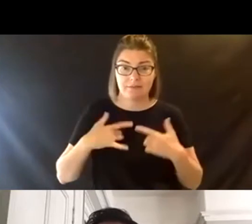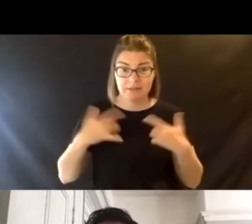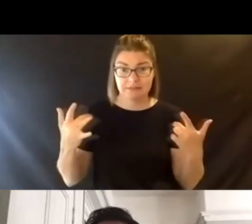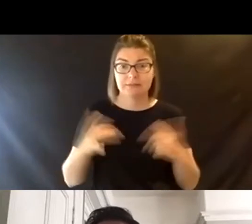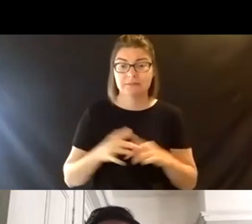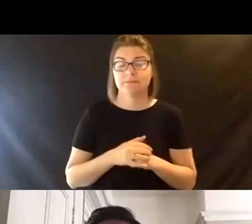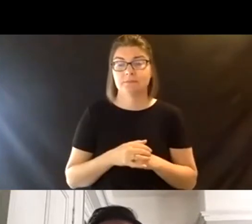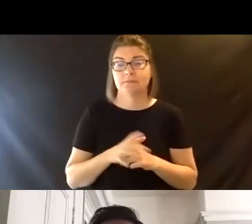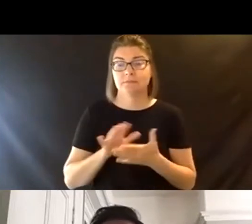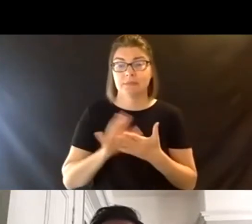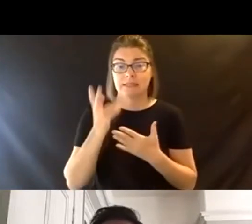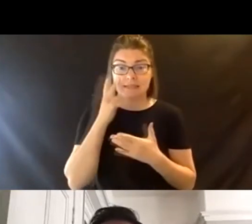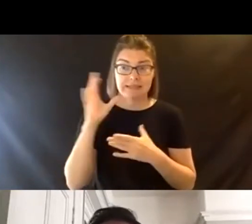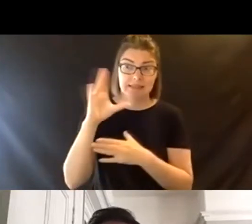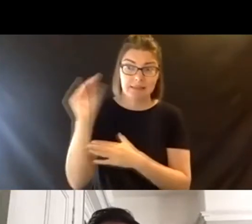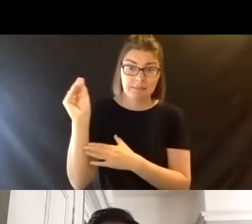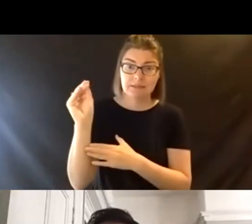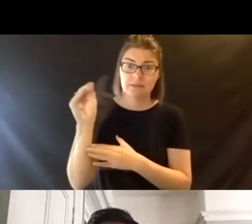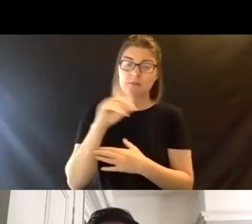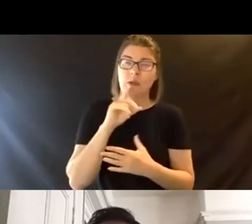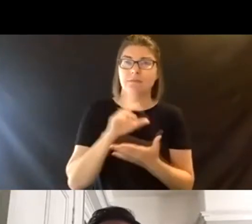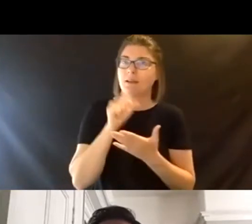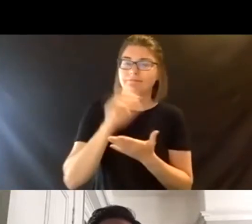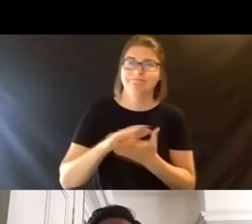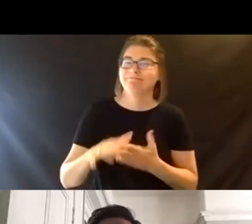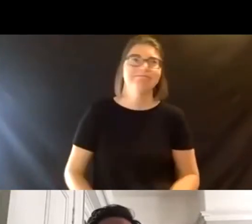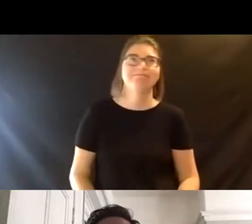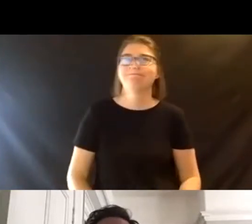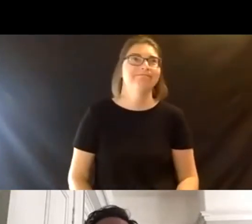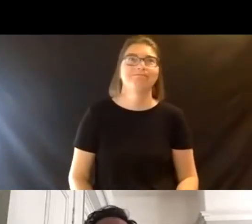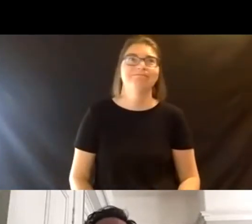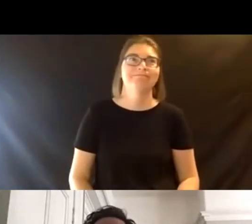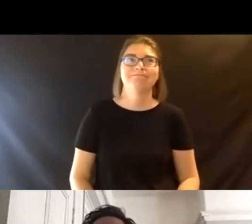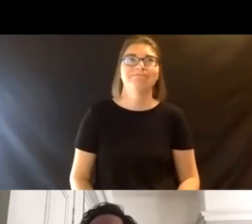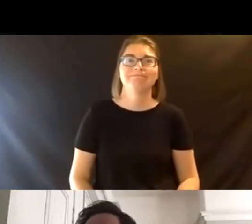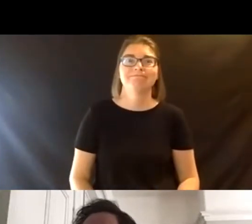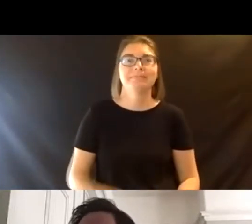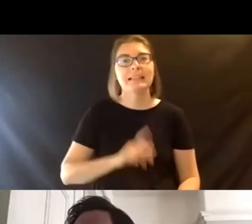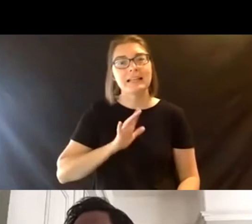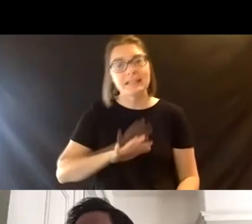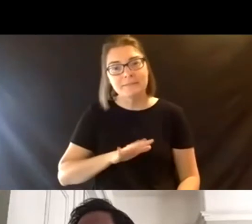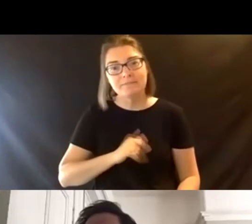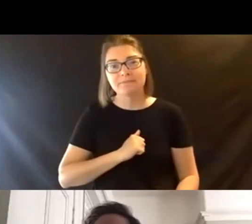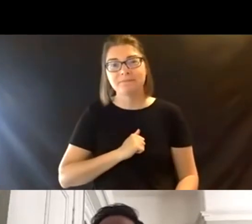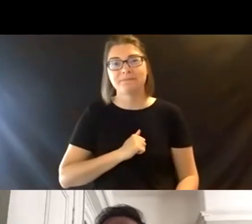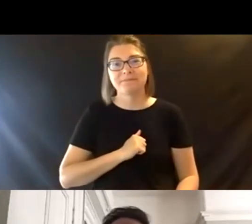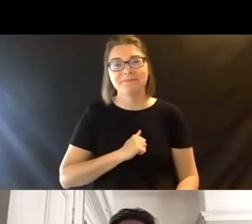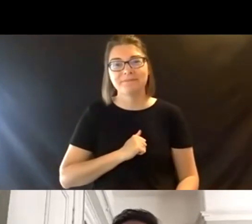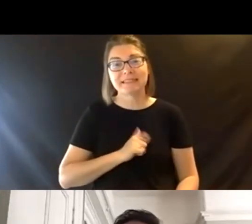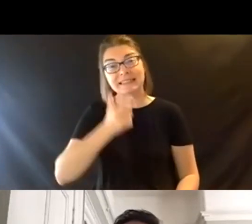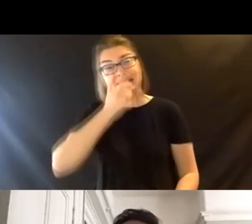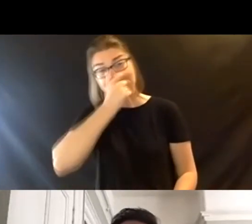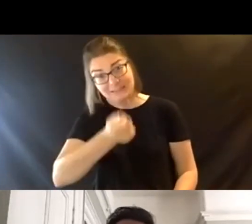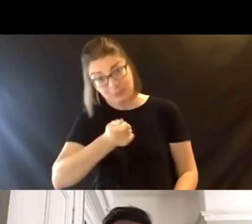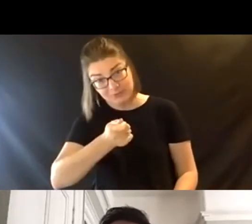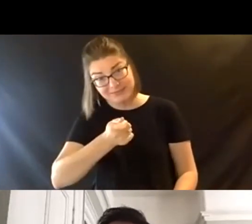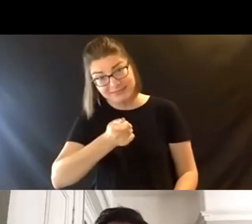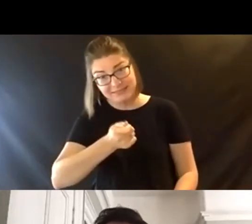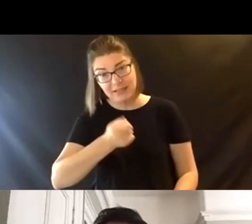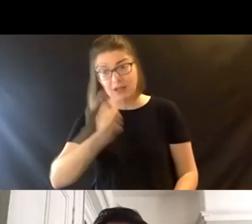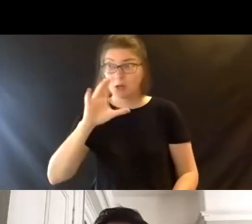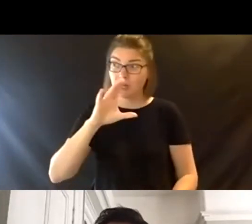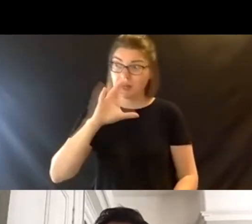see corporations, well, actually it's not nice. It's interesting to see corporations and banks,